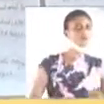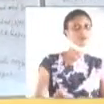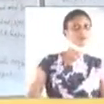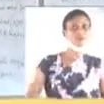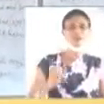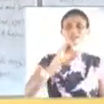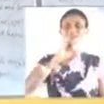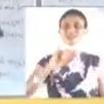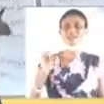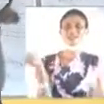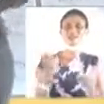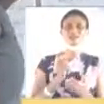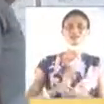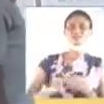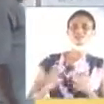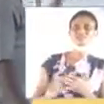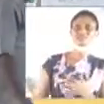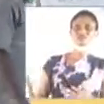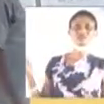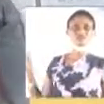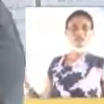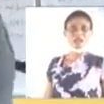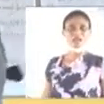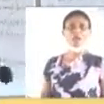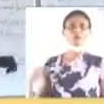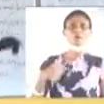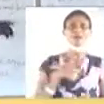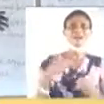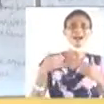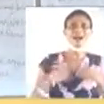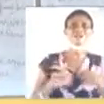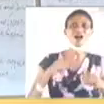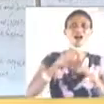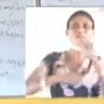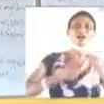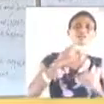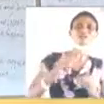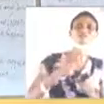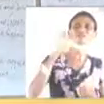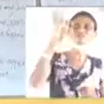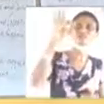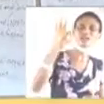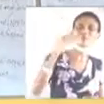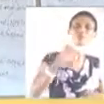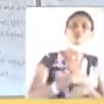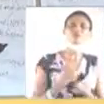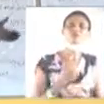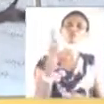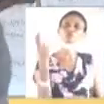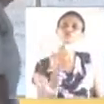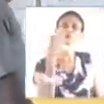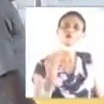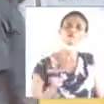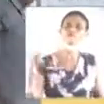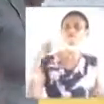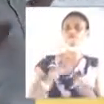or behaviors is highlighted here. We have about 9 here, and